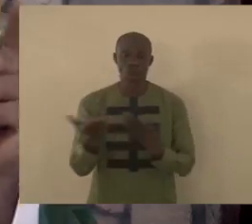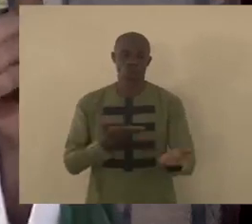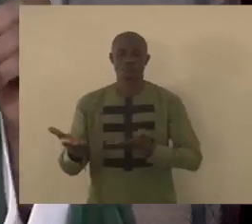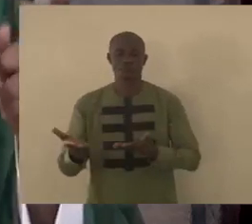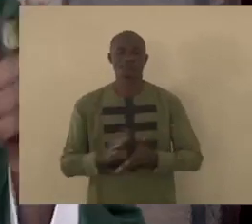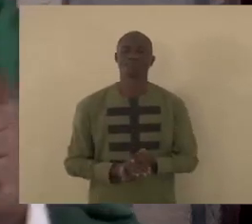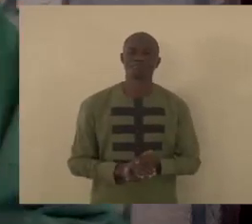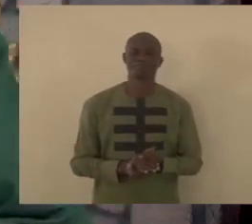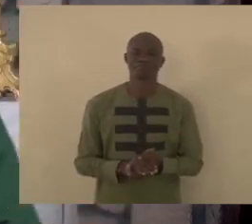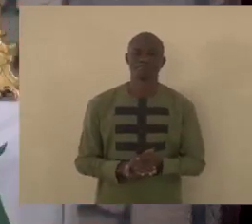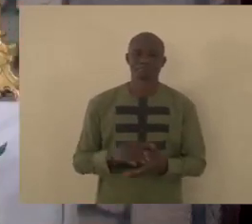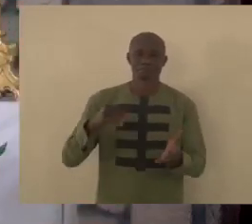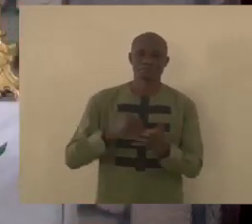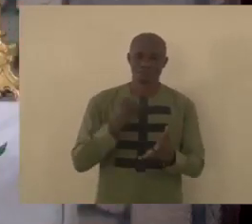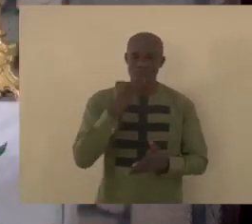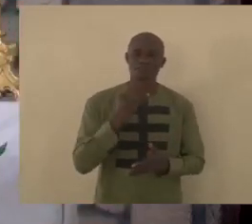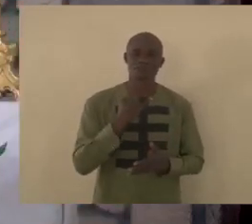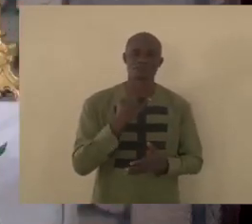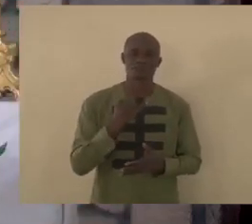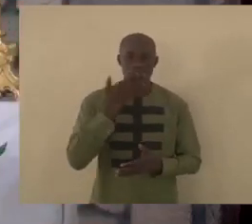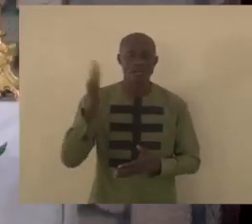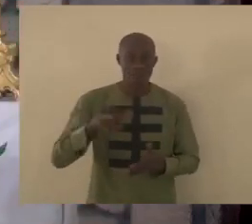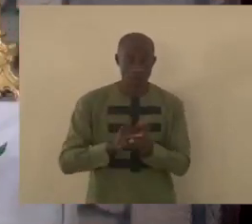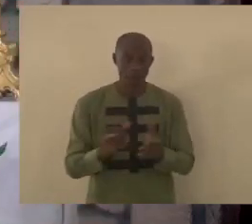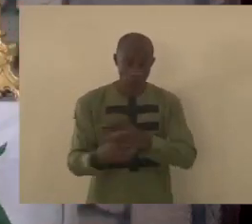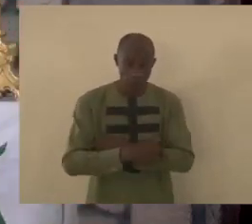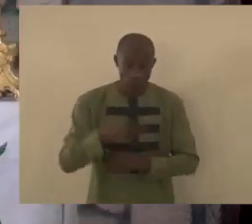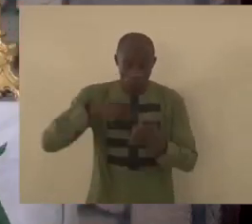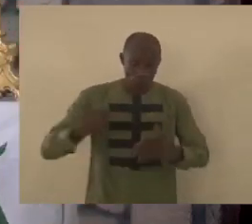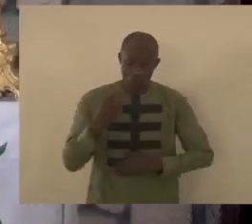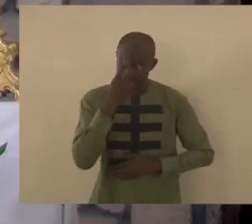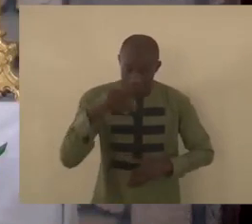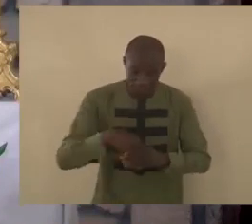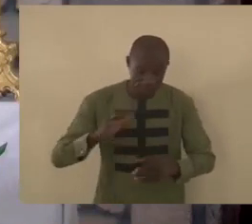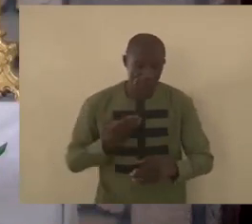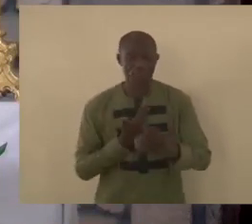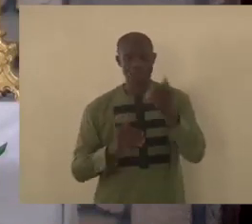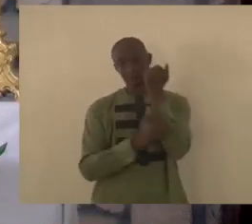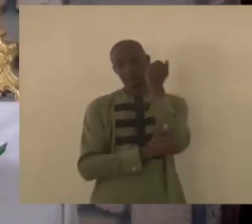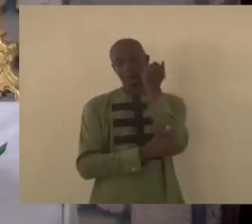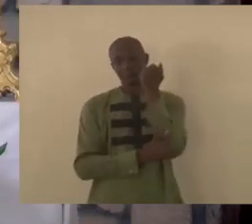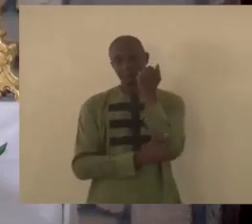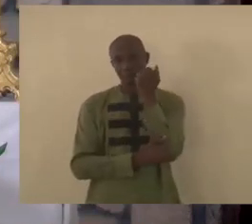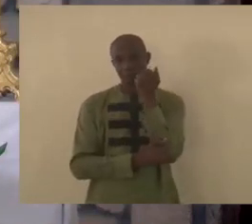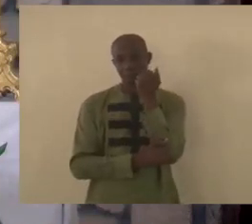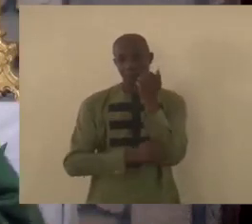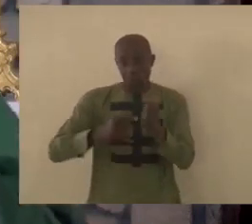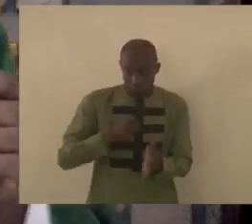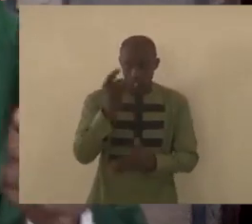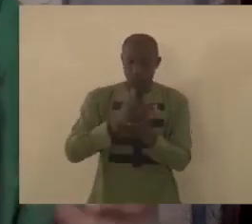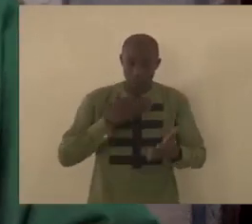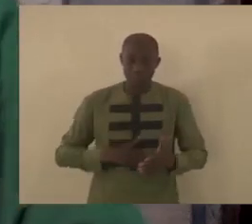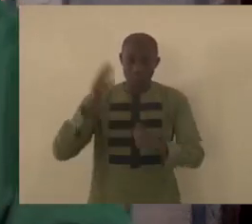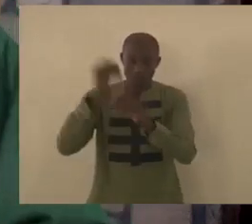it, you serve. It is unfortunate that today what we see in our country is the moment somebody gets